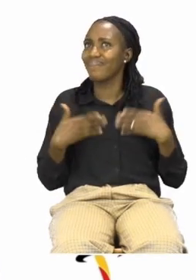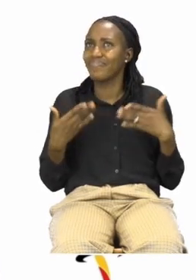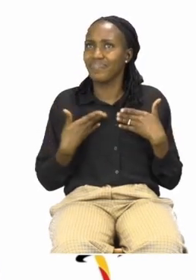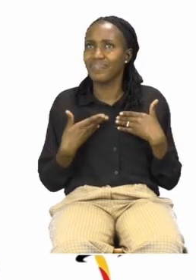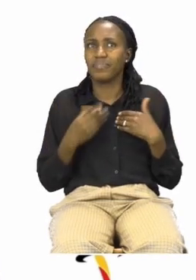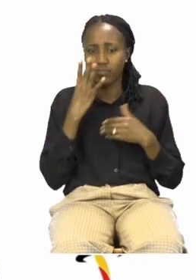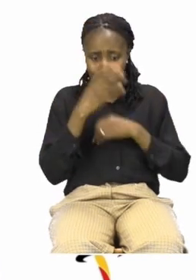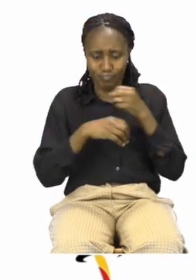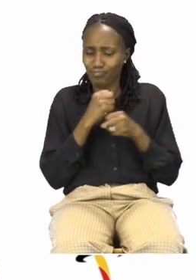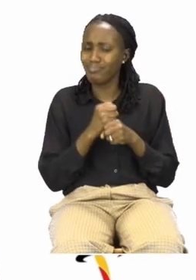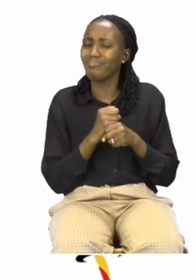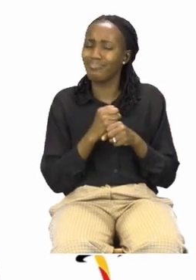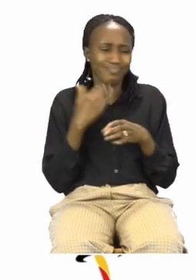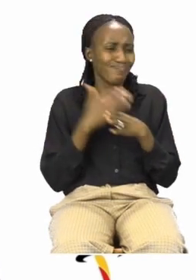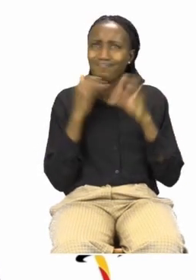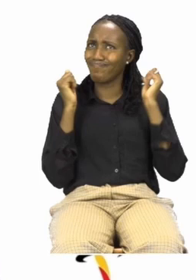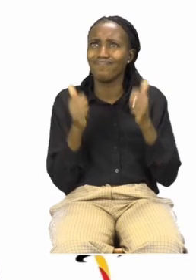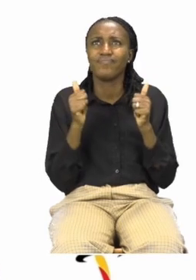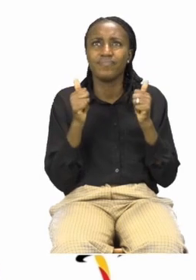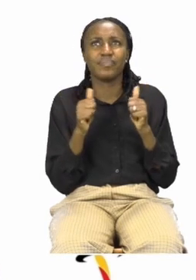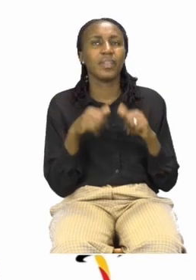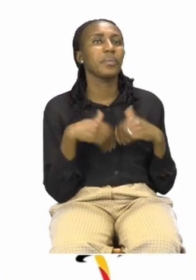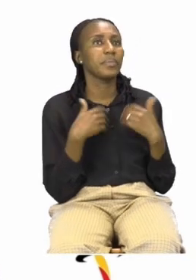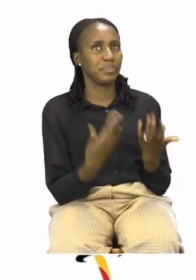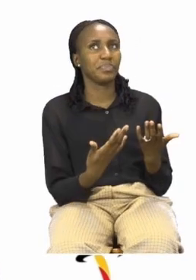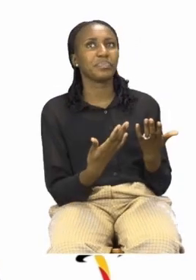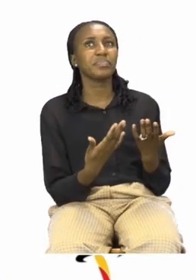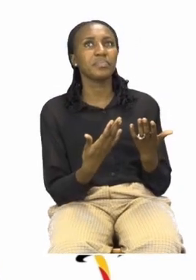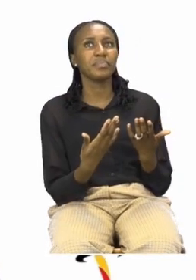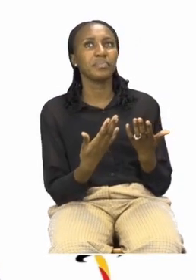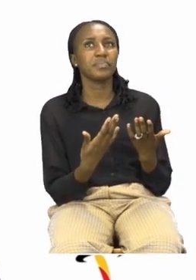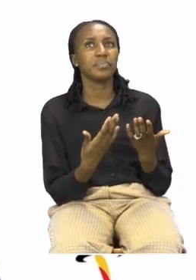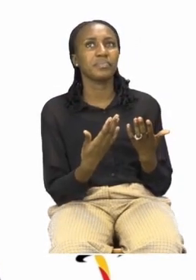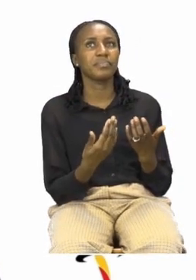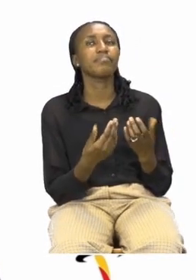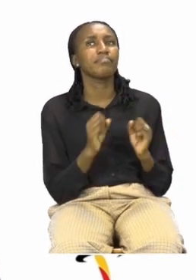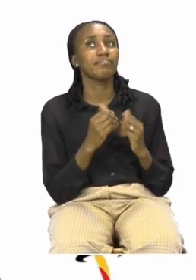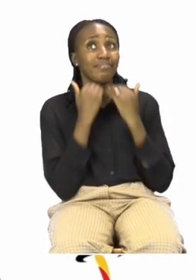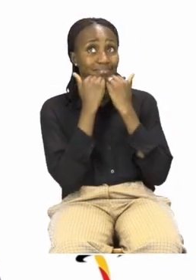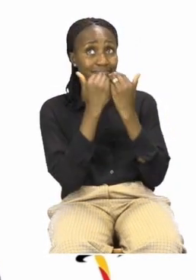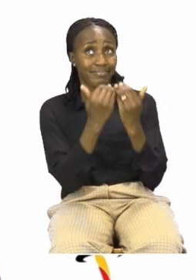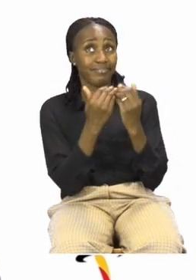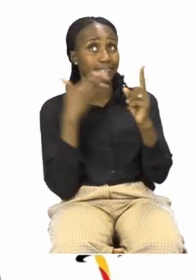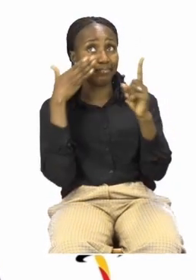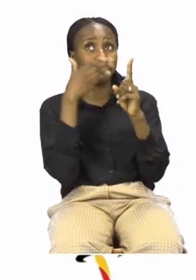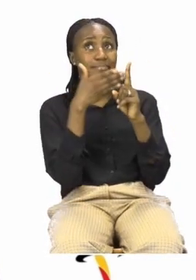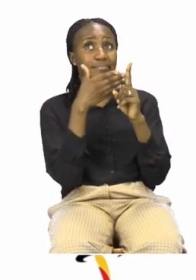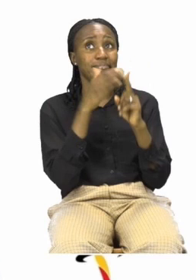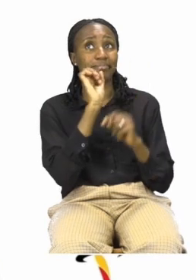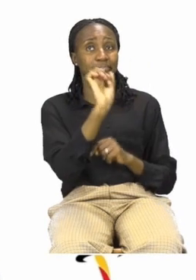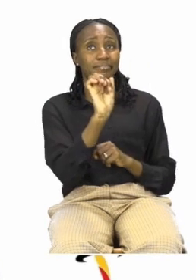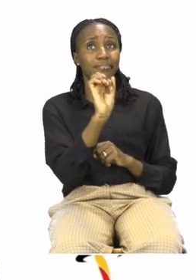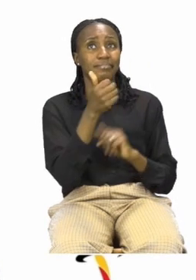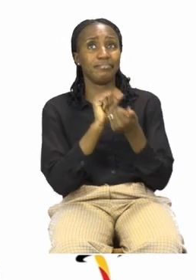are really living to that blueprint. Yeah, so one of the important areas that each